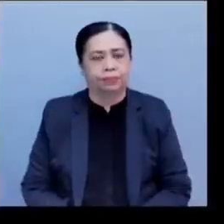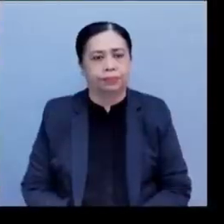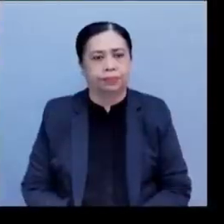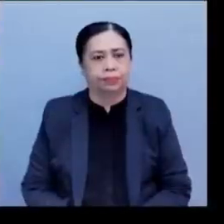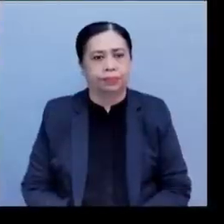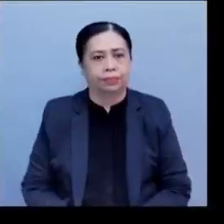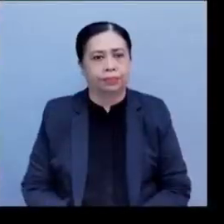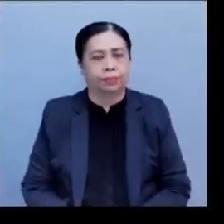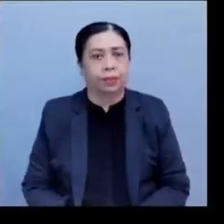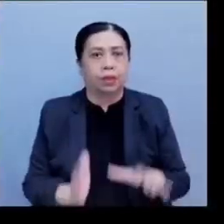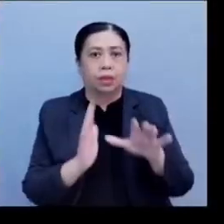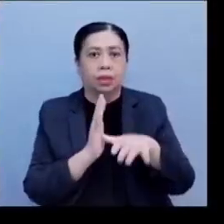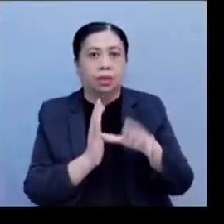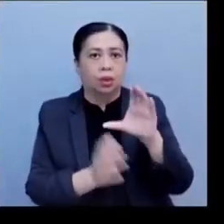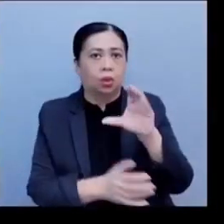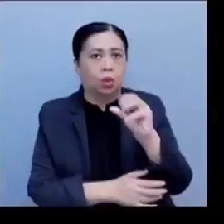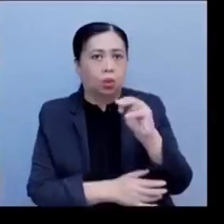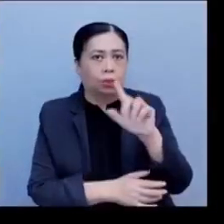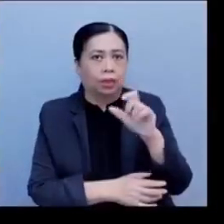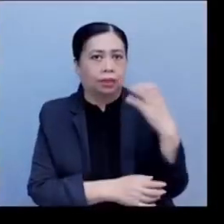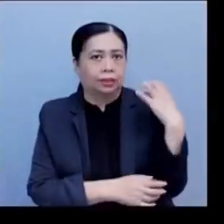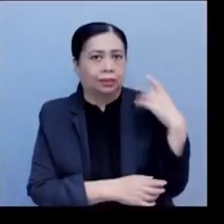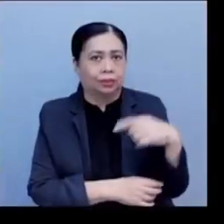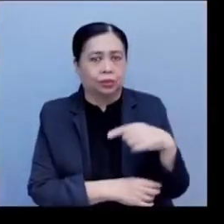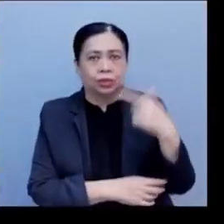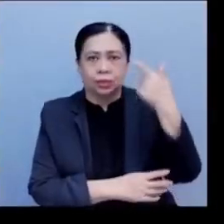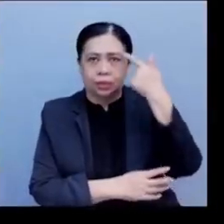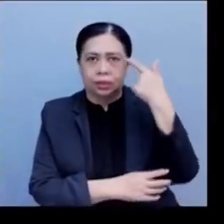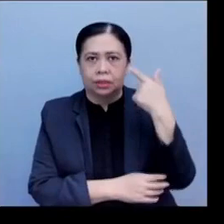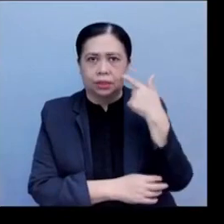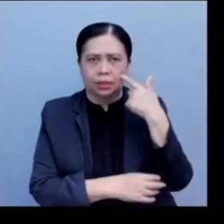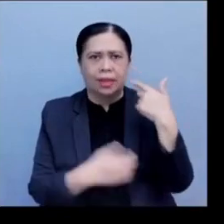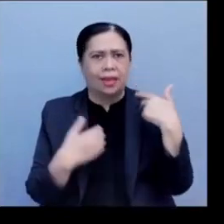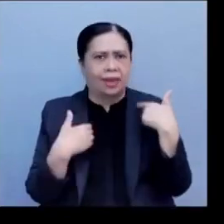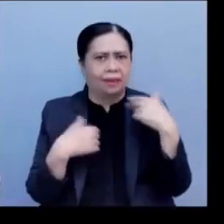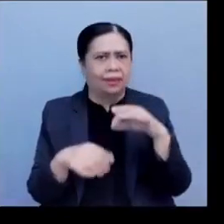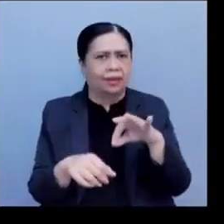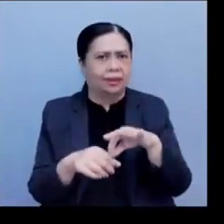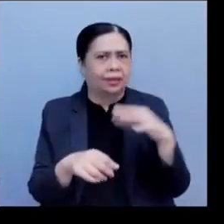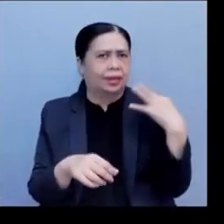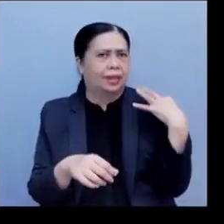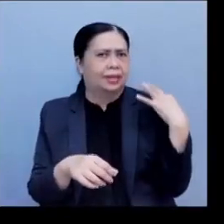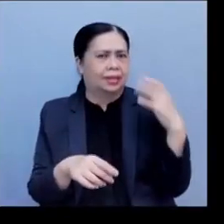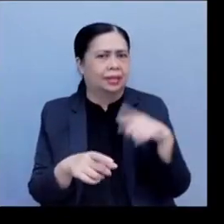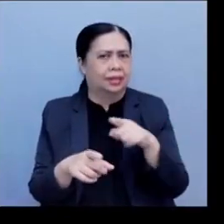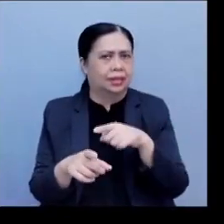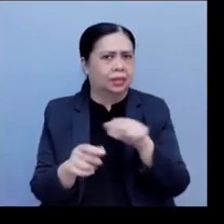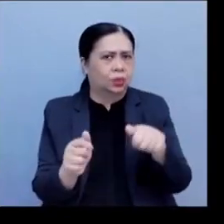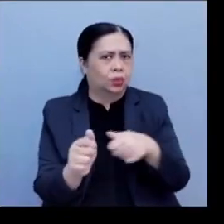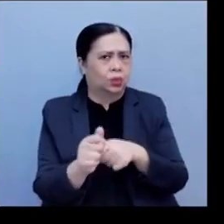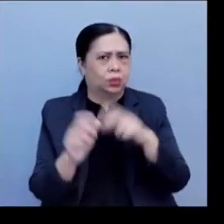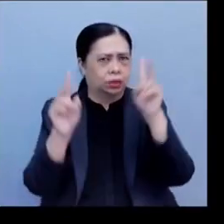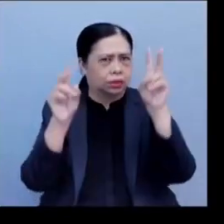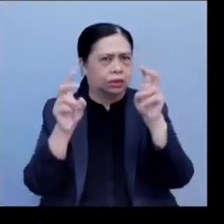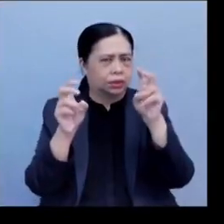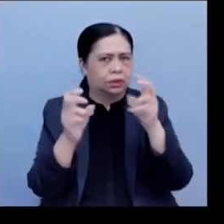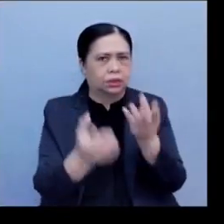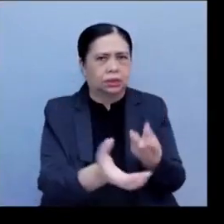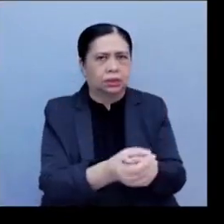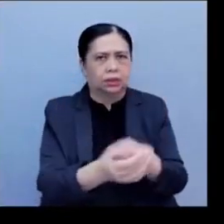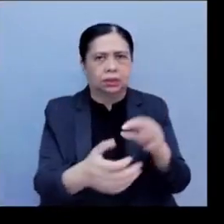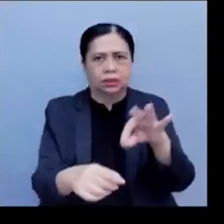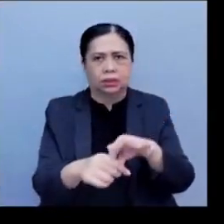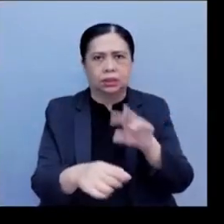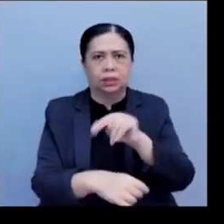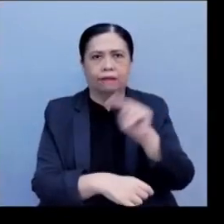Commission on Elections Chairman George Garcia is convinced there is a candidate or influential person behind the alleged vote-buying incident in